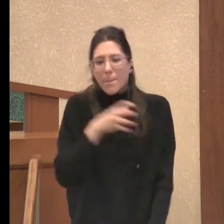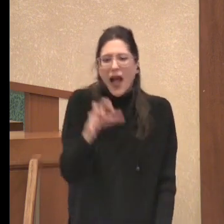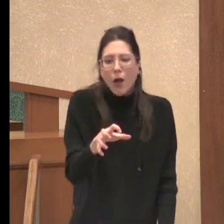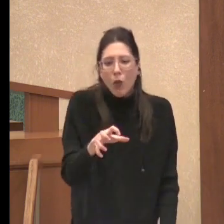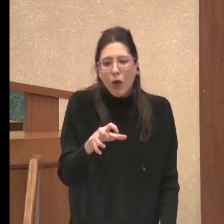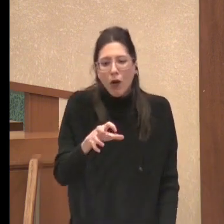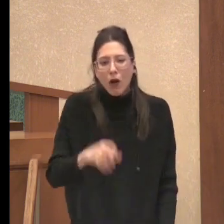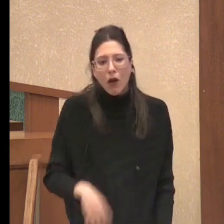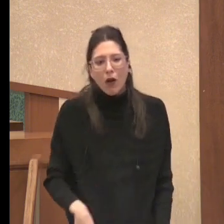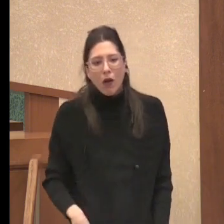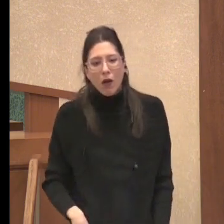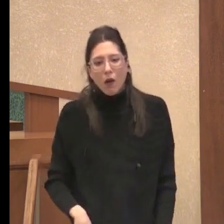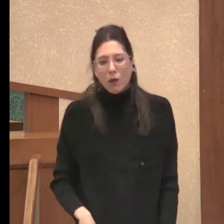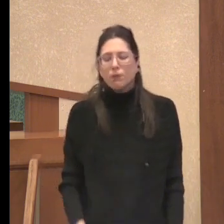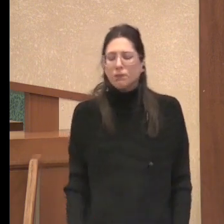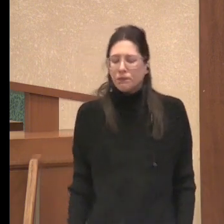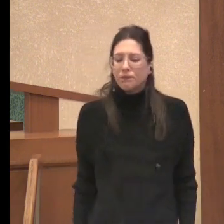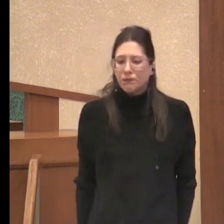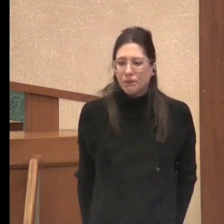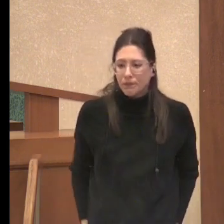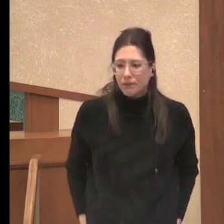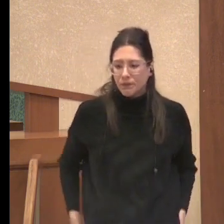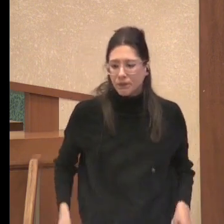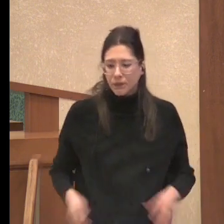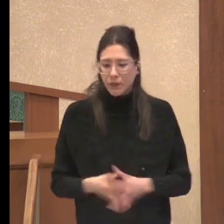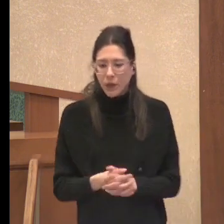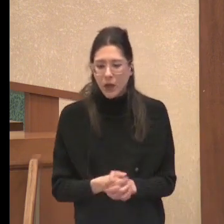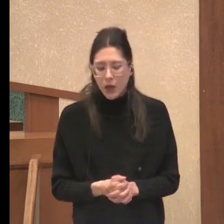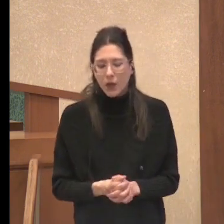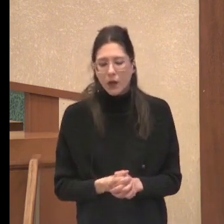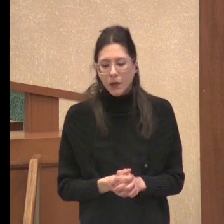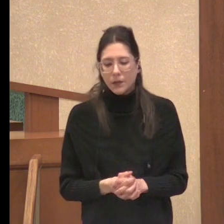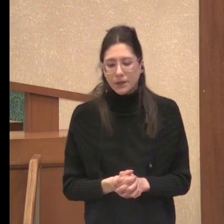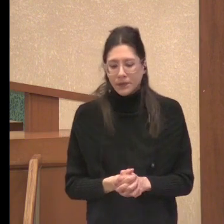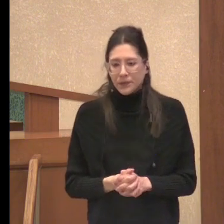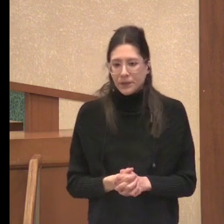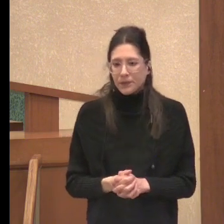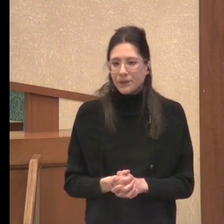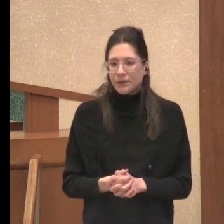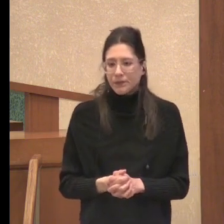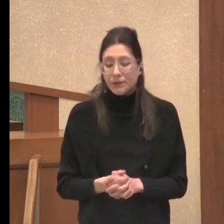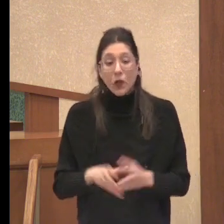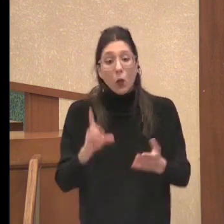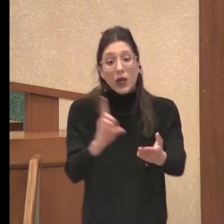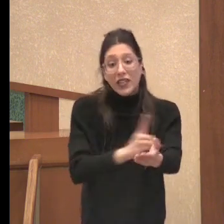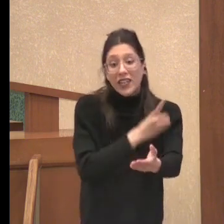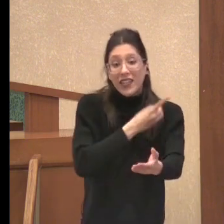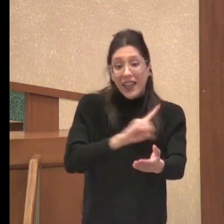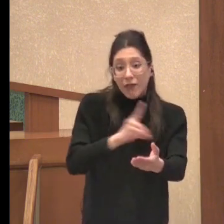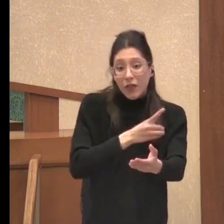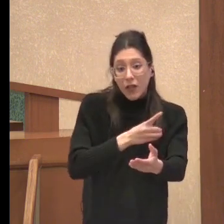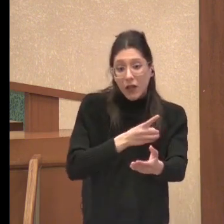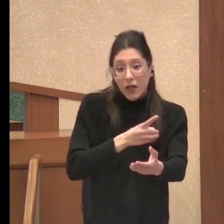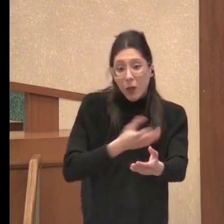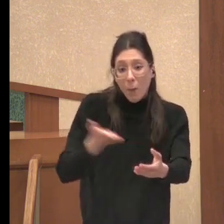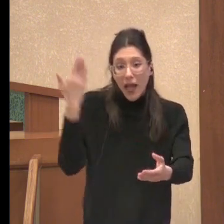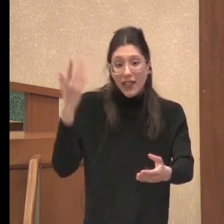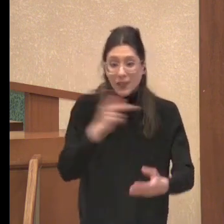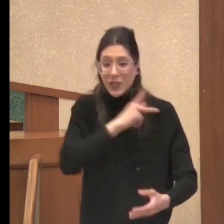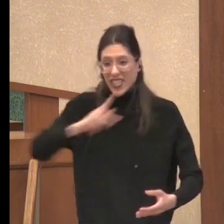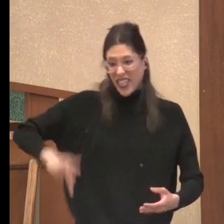Israel to some semblance of those old days of glory when David was king.